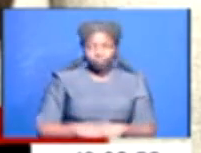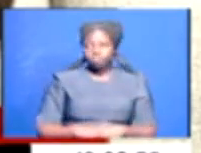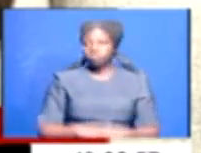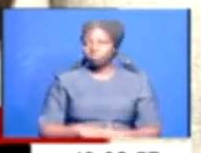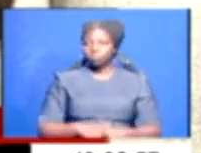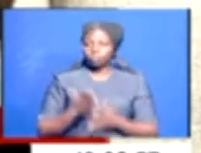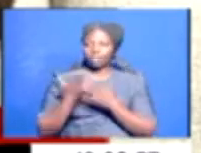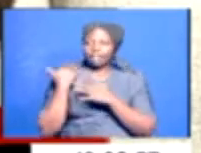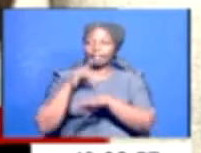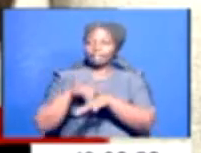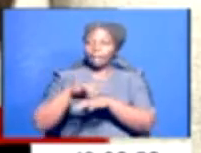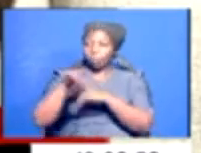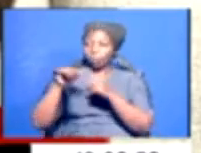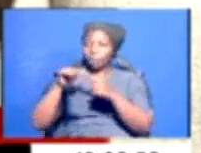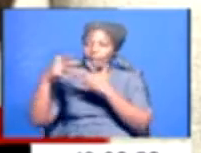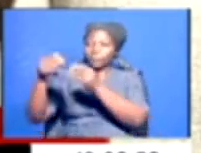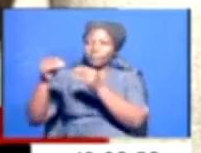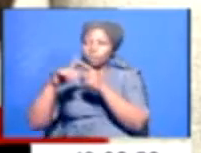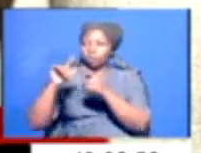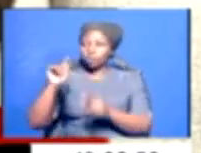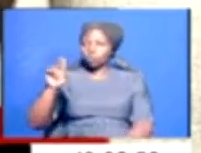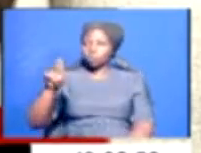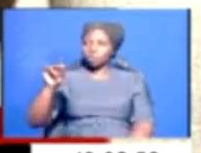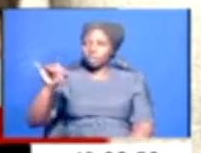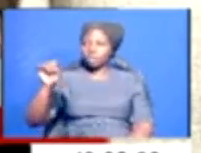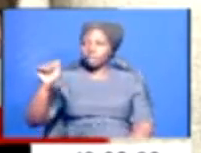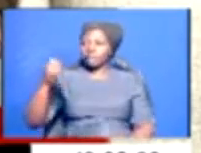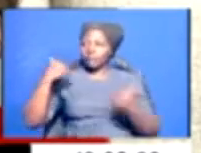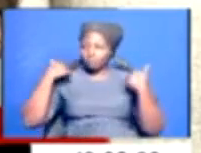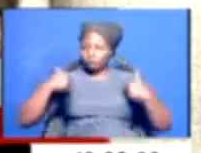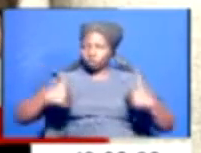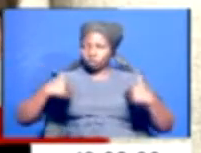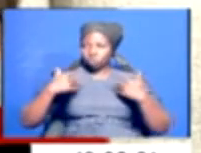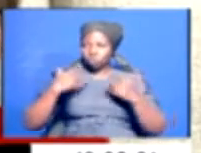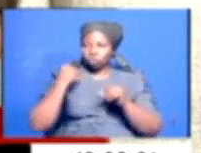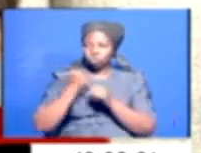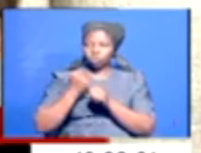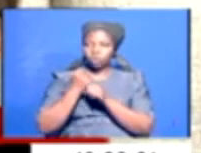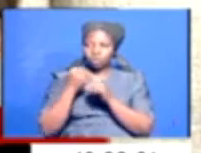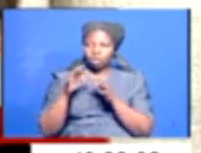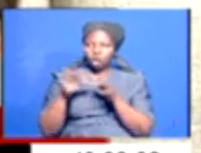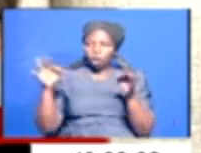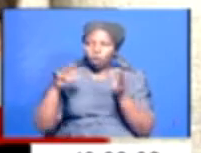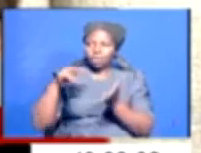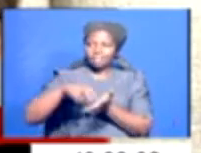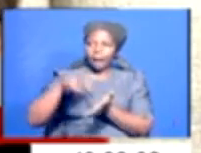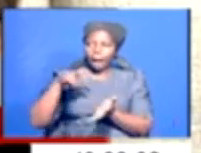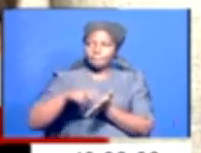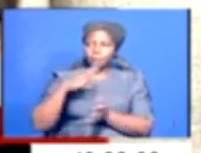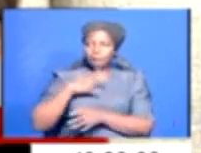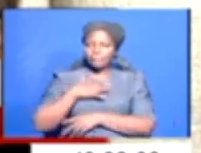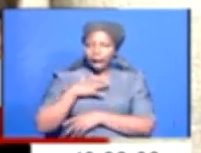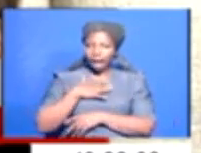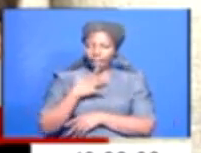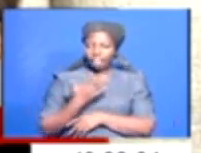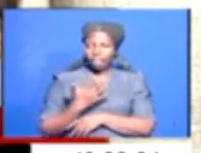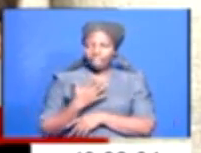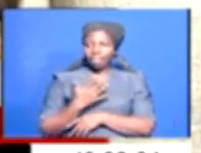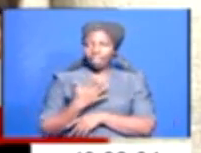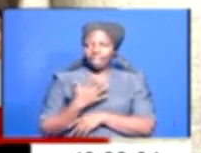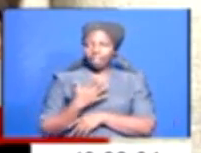Tunisia, I was competing in, actually long jump is my best event. Mm-hmm. And I think I am the king in Africa in that